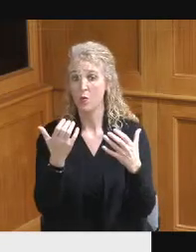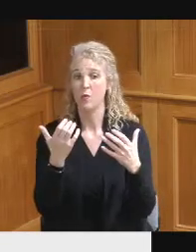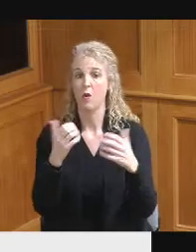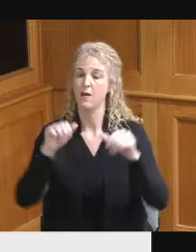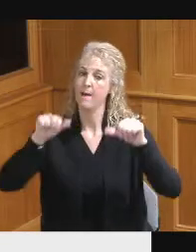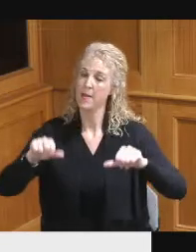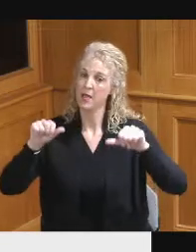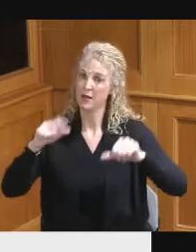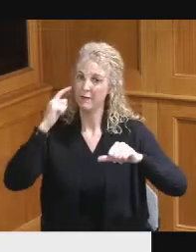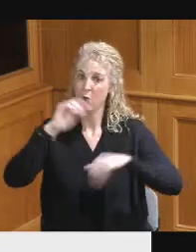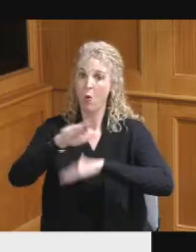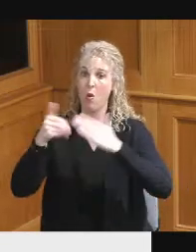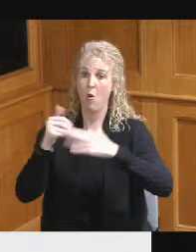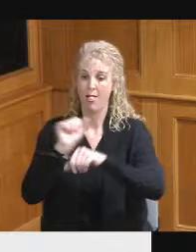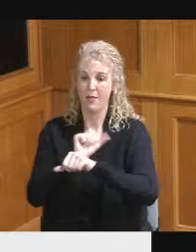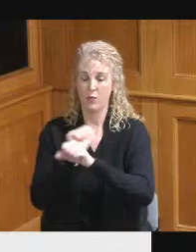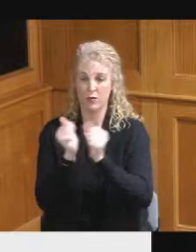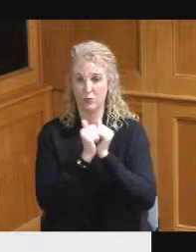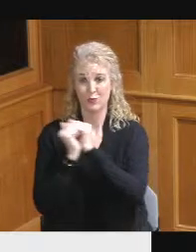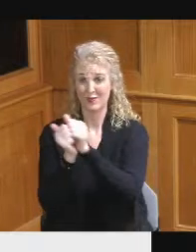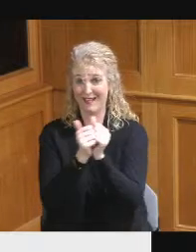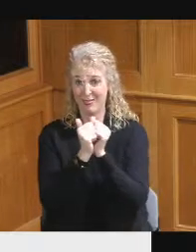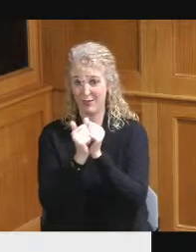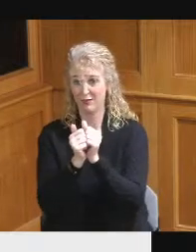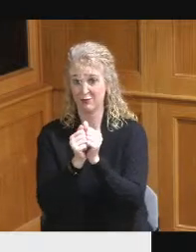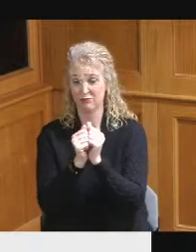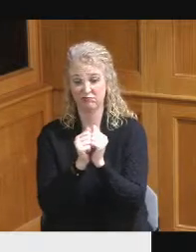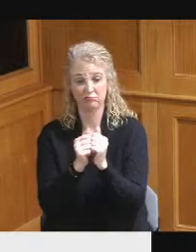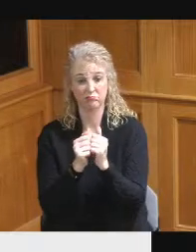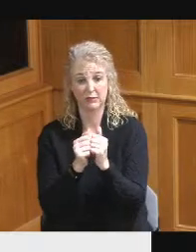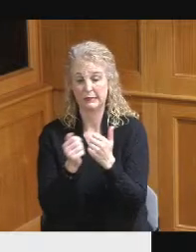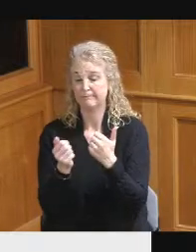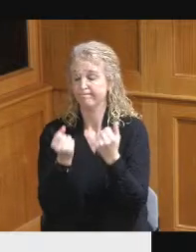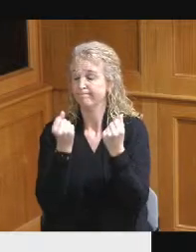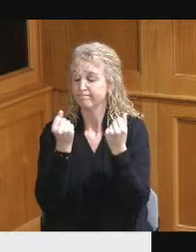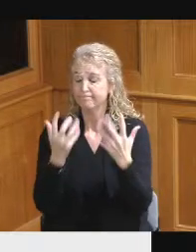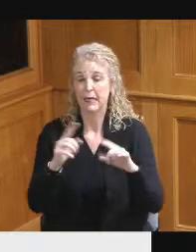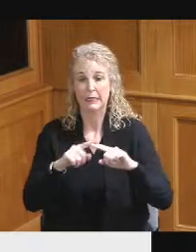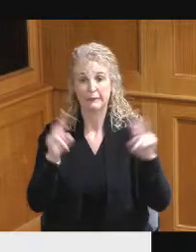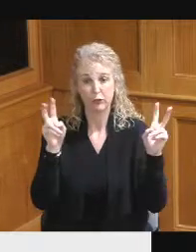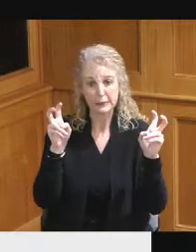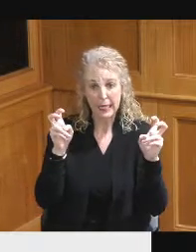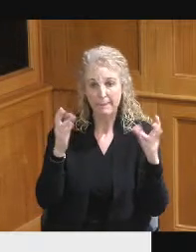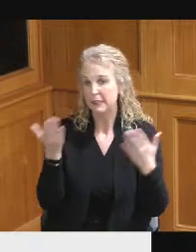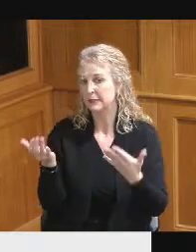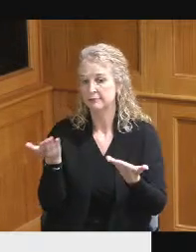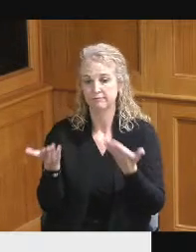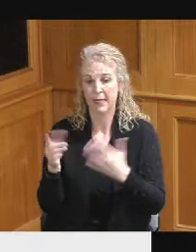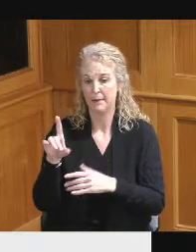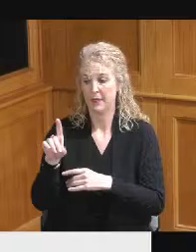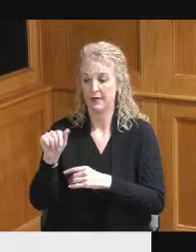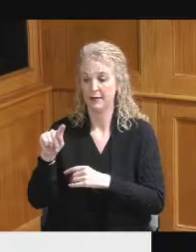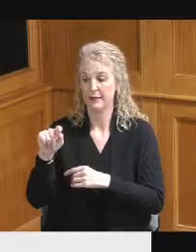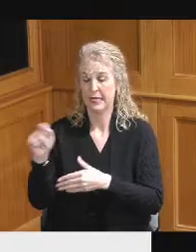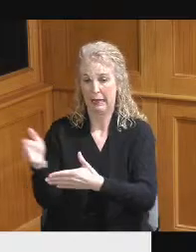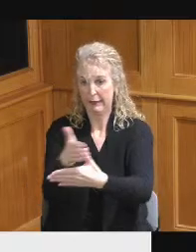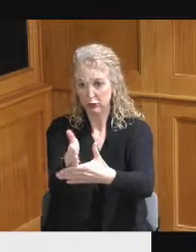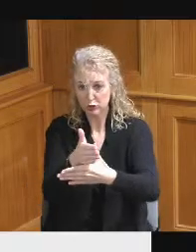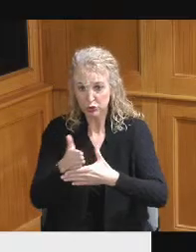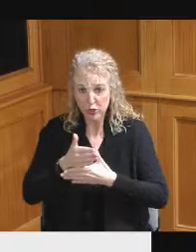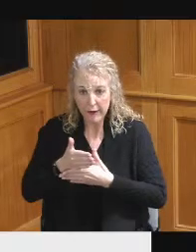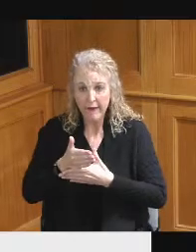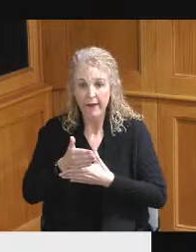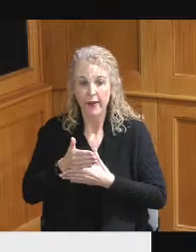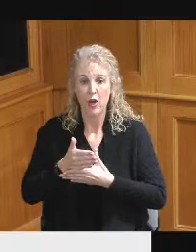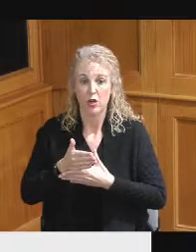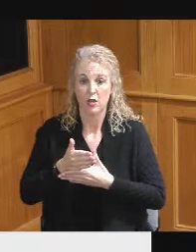capability that allows for many issues, many things to be done, including sharing data, coordinating and